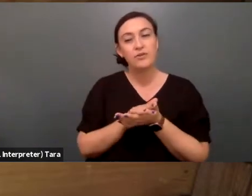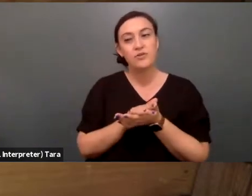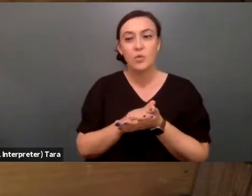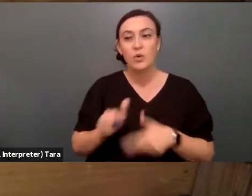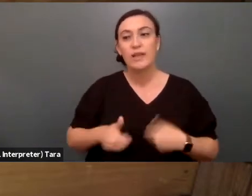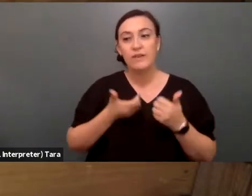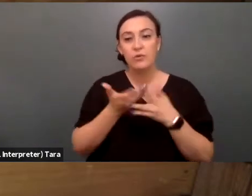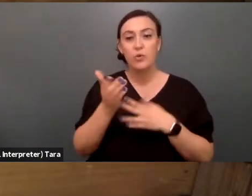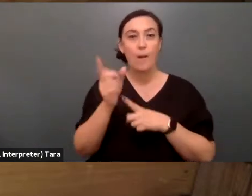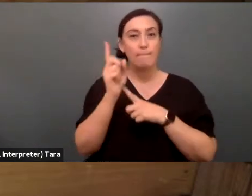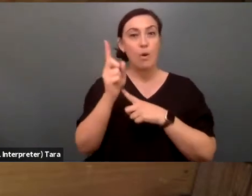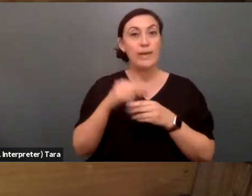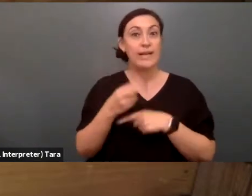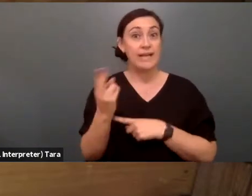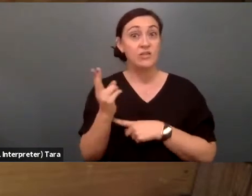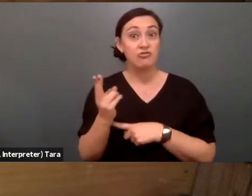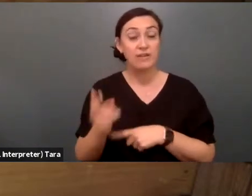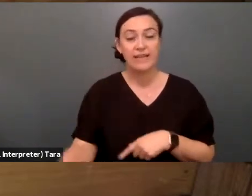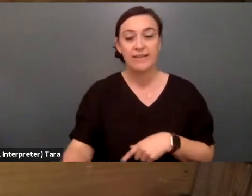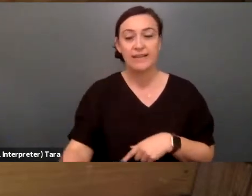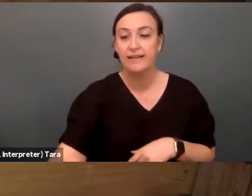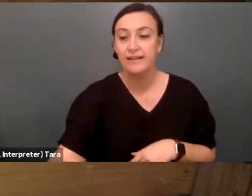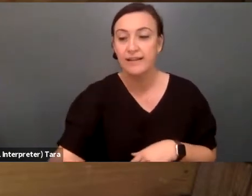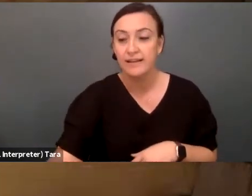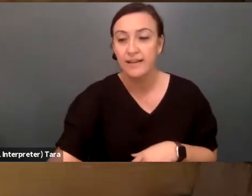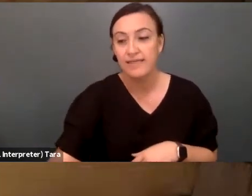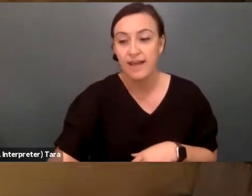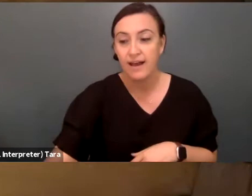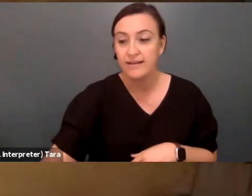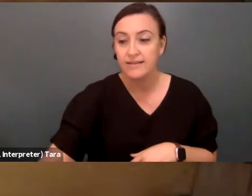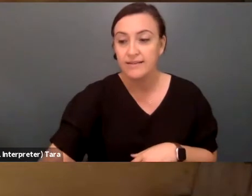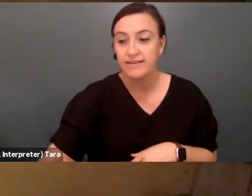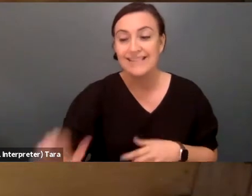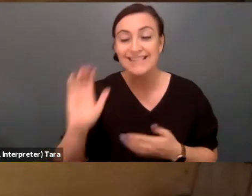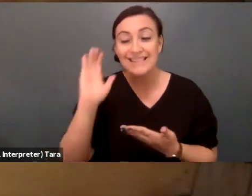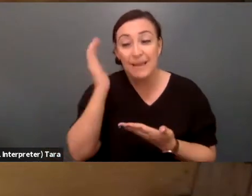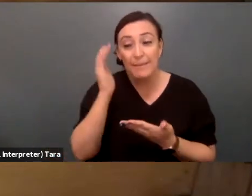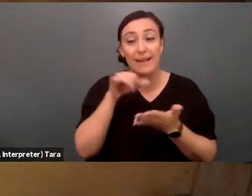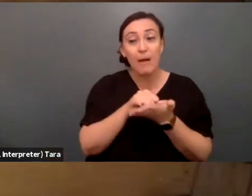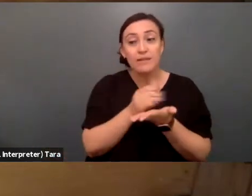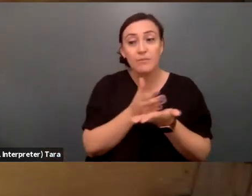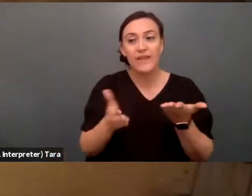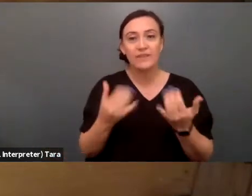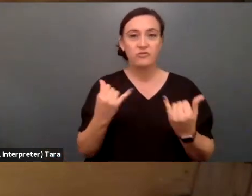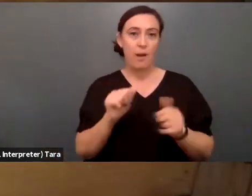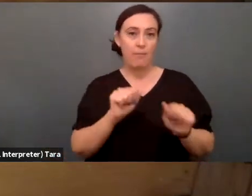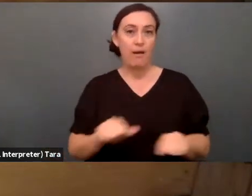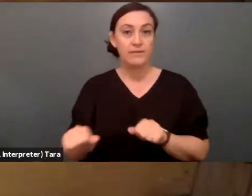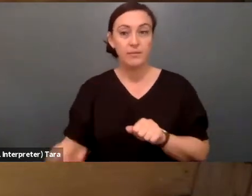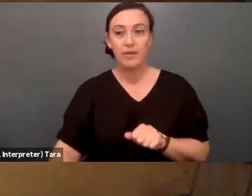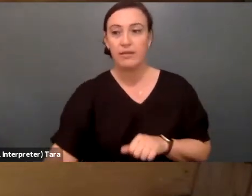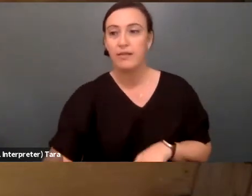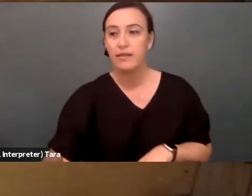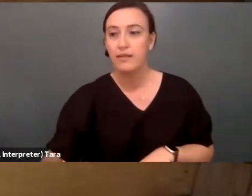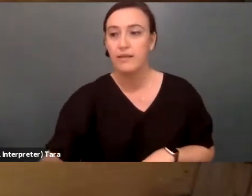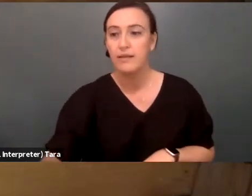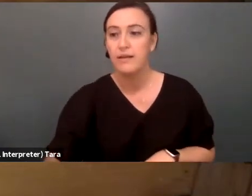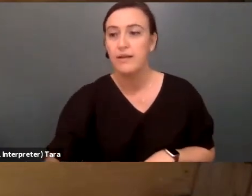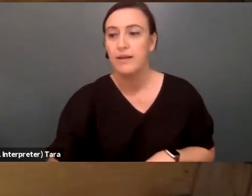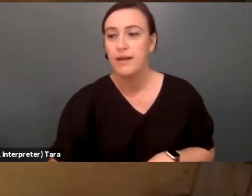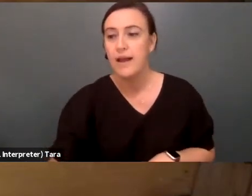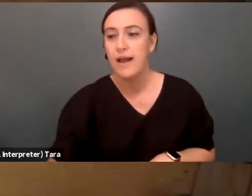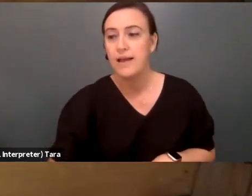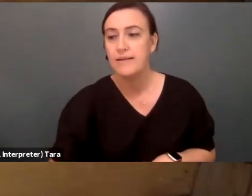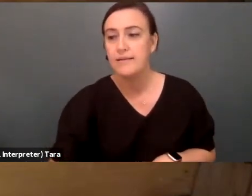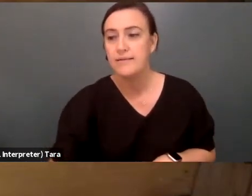through a moment in history where the impossible, or seemingly the impossible, is now possible. And what's required